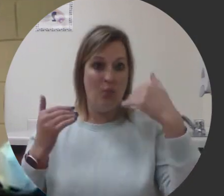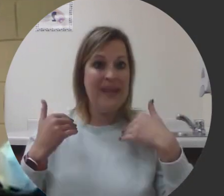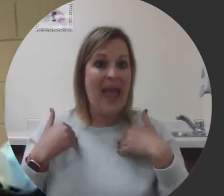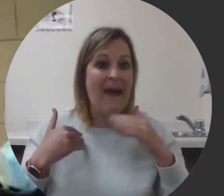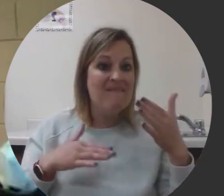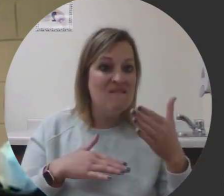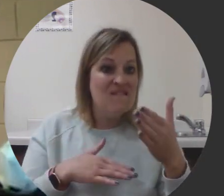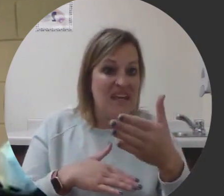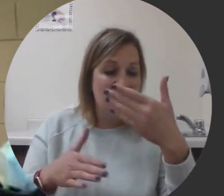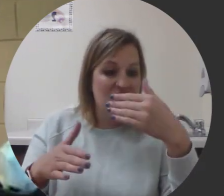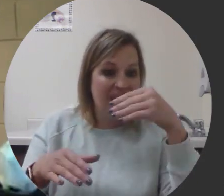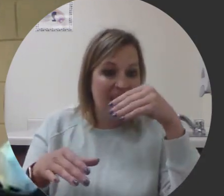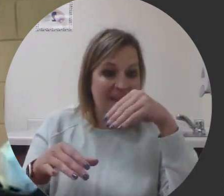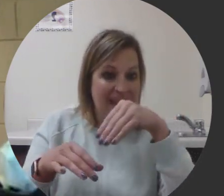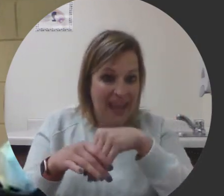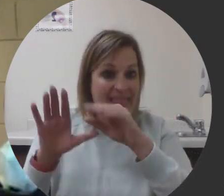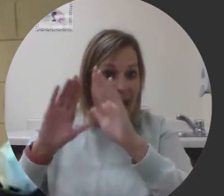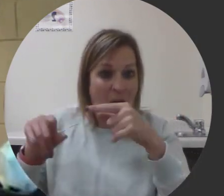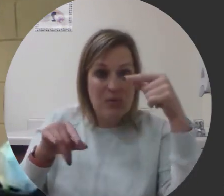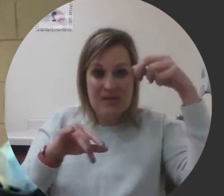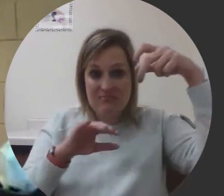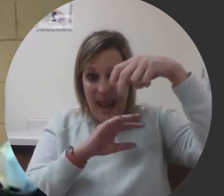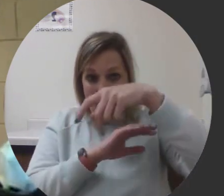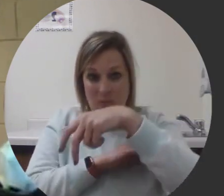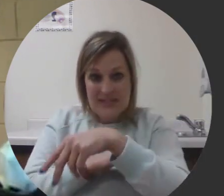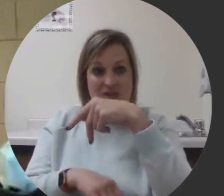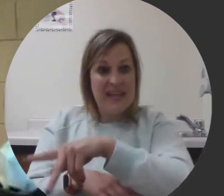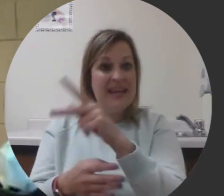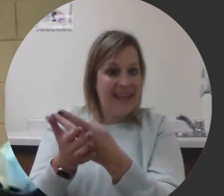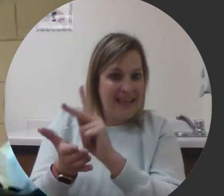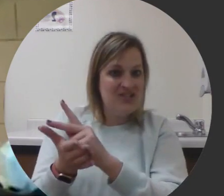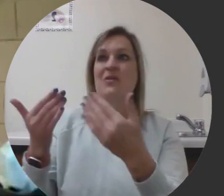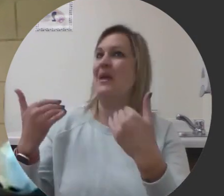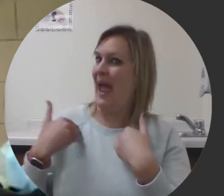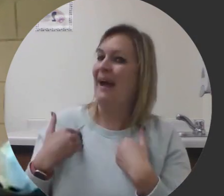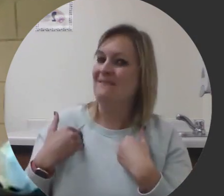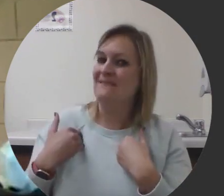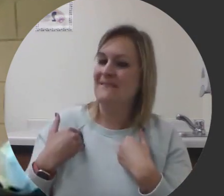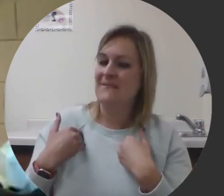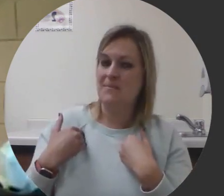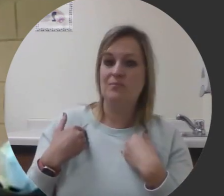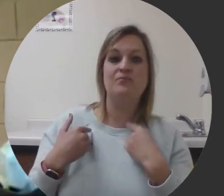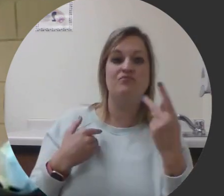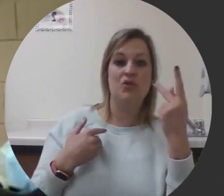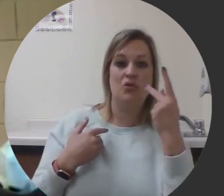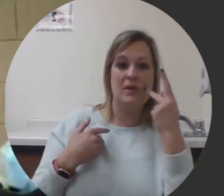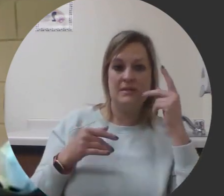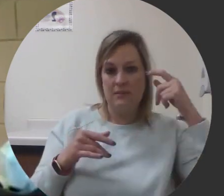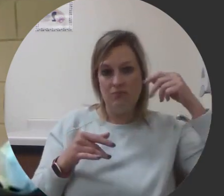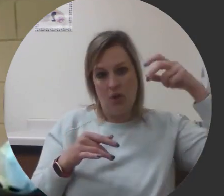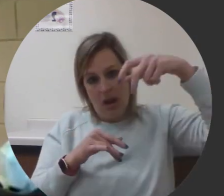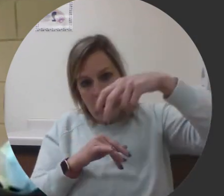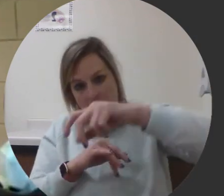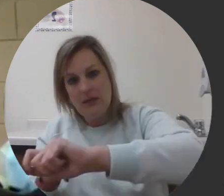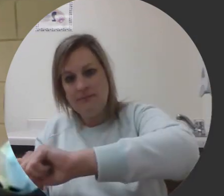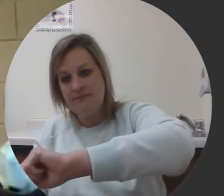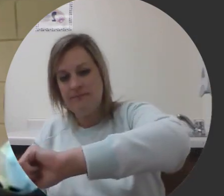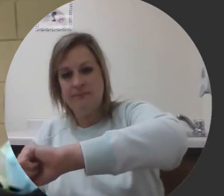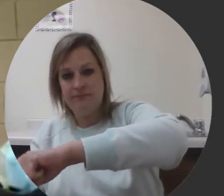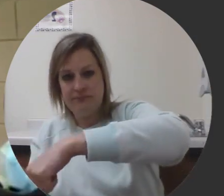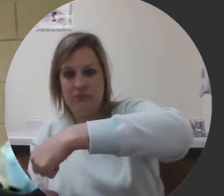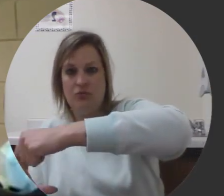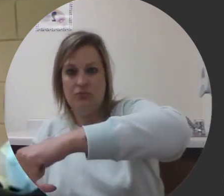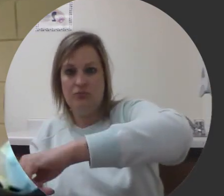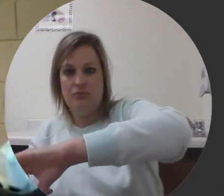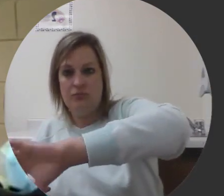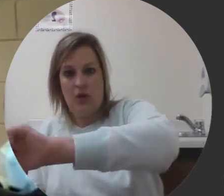some sardines in the pantry. I like sardines. Opening the sardine can was difficult, but Kirsty managed to turn the key far enough